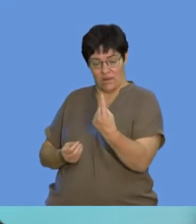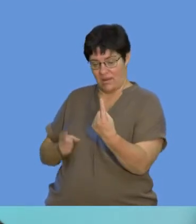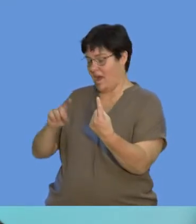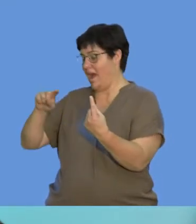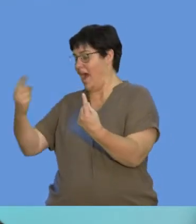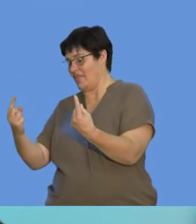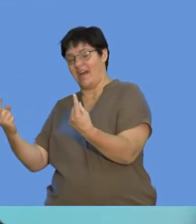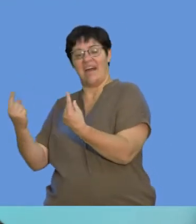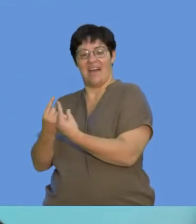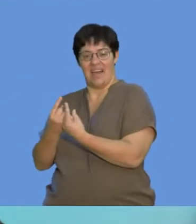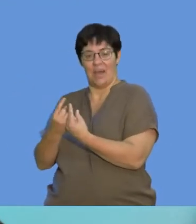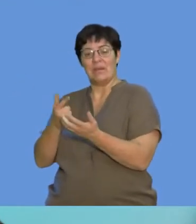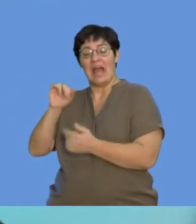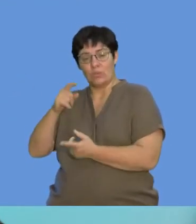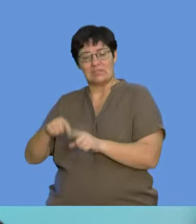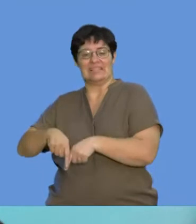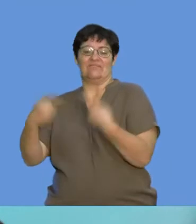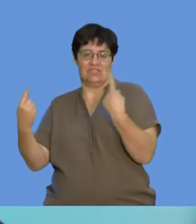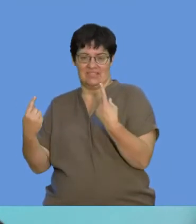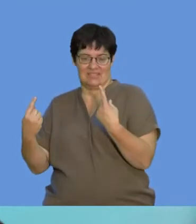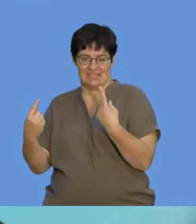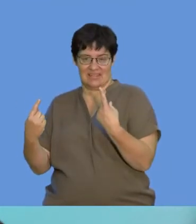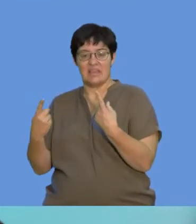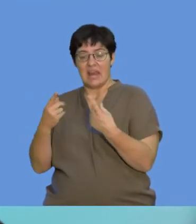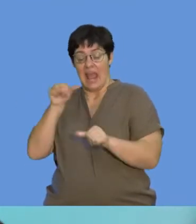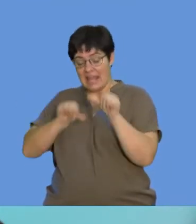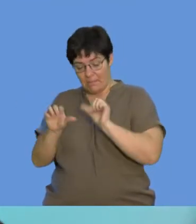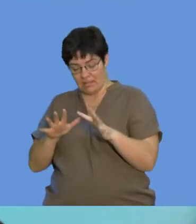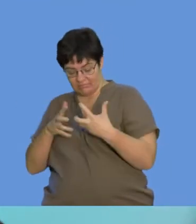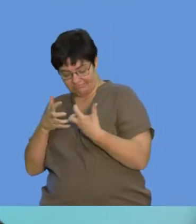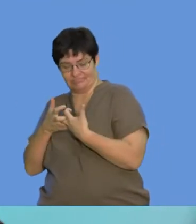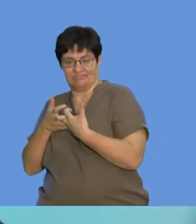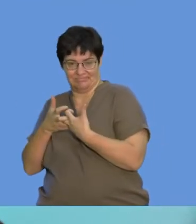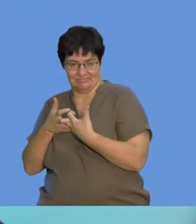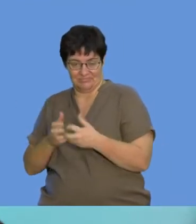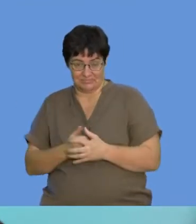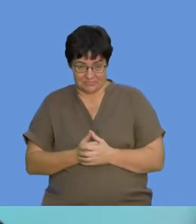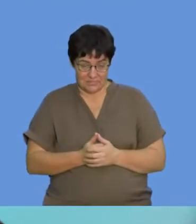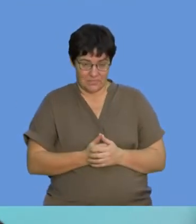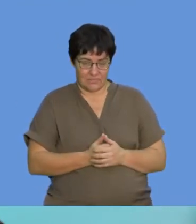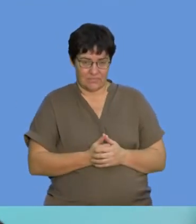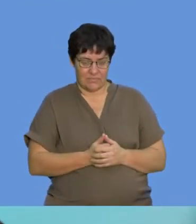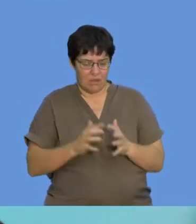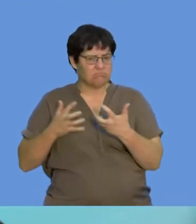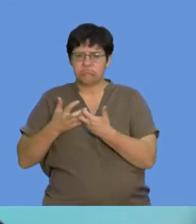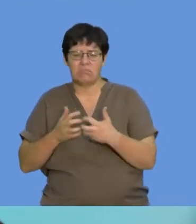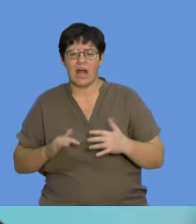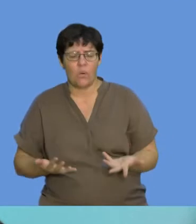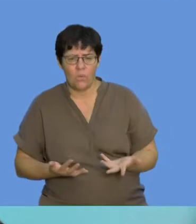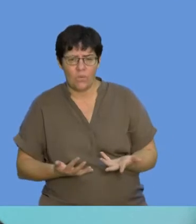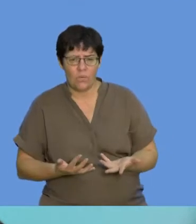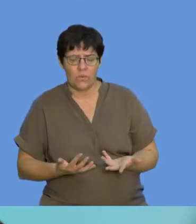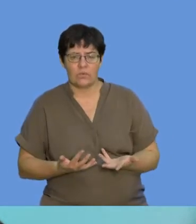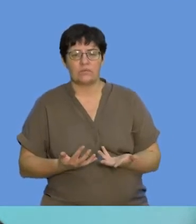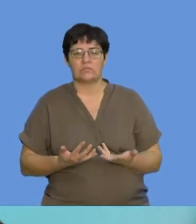different atoms of different elements that are chemically bonded with each other. Different, that is, okay? Now, how they bond, it could